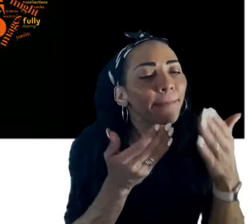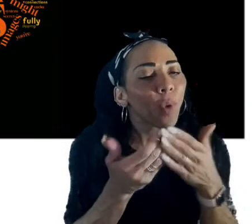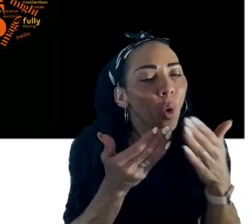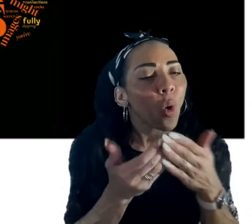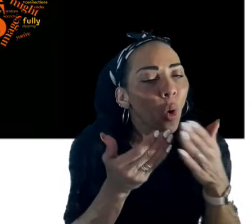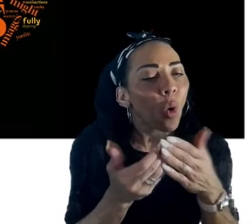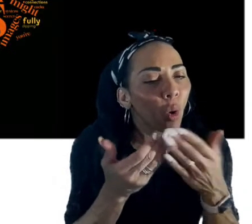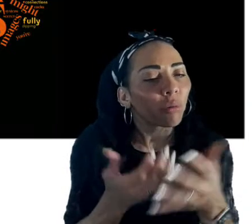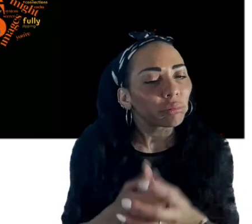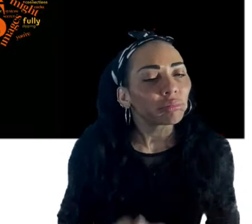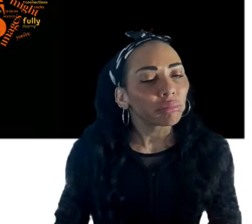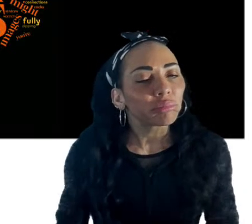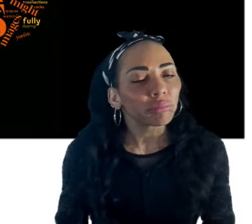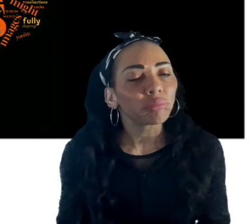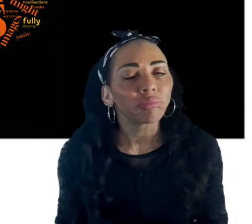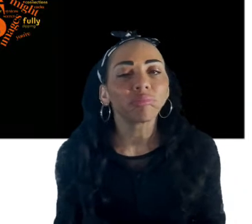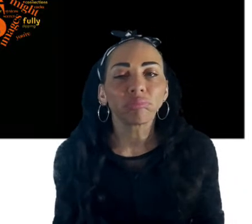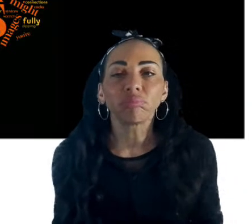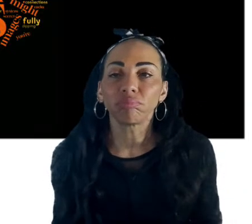Along with that,